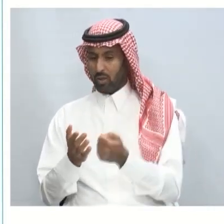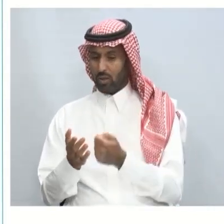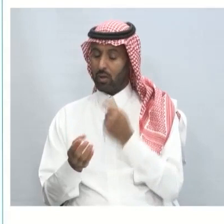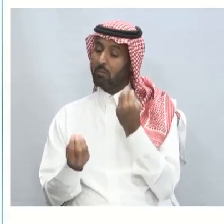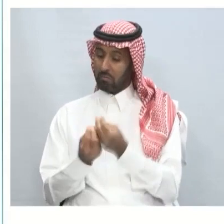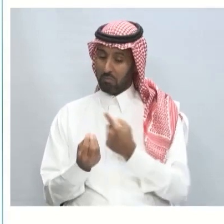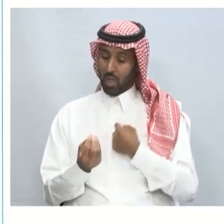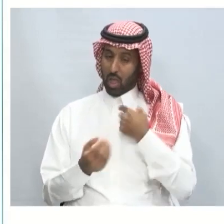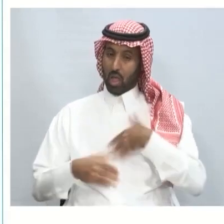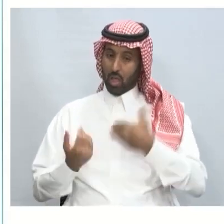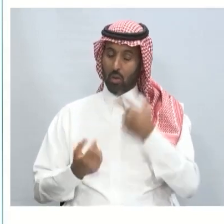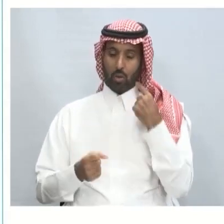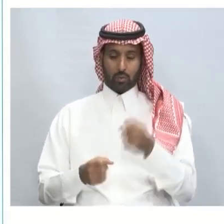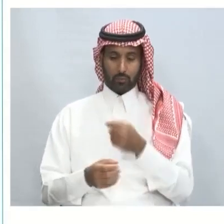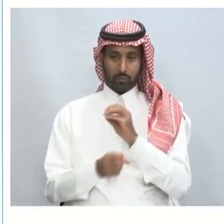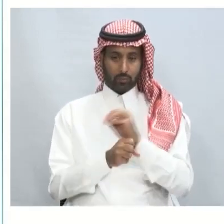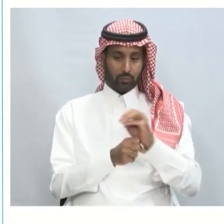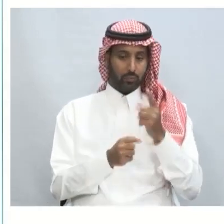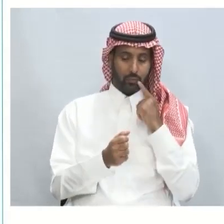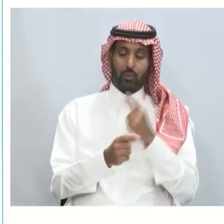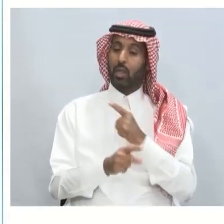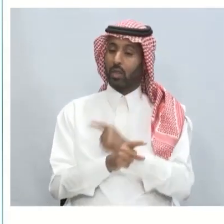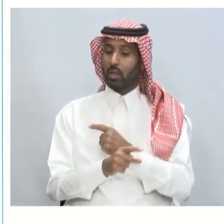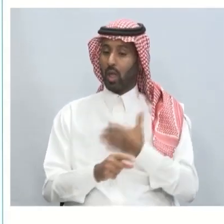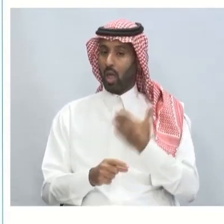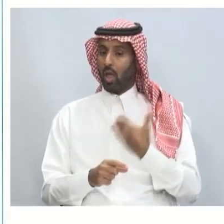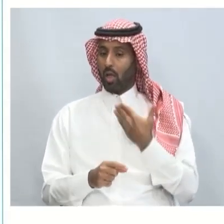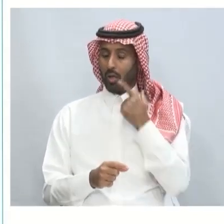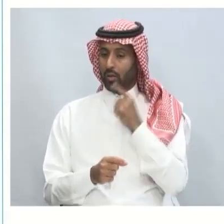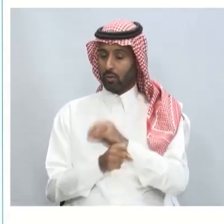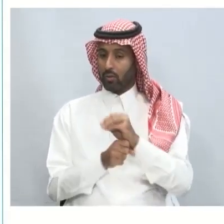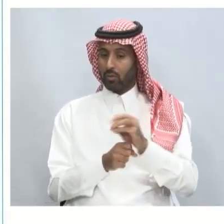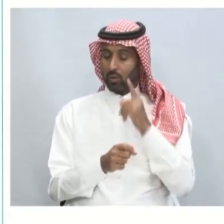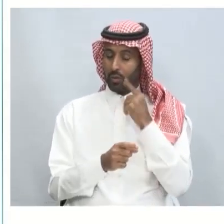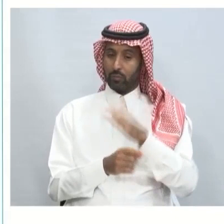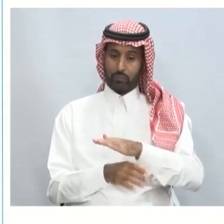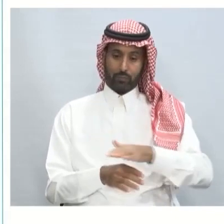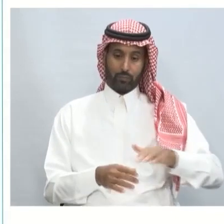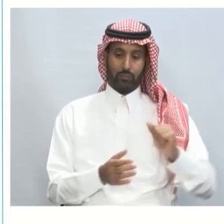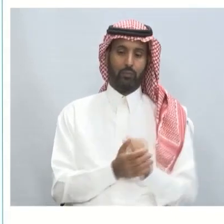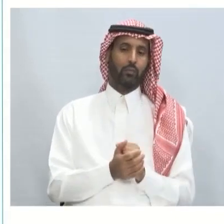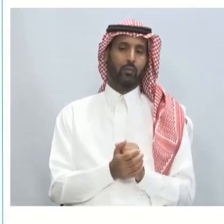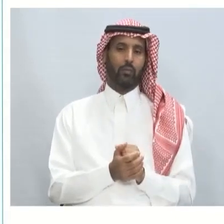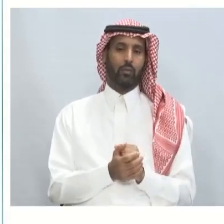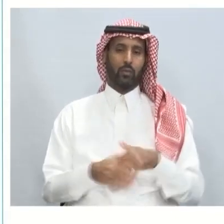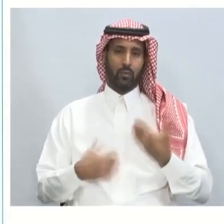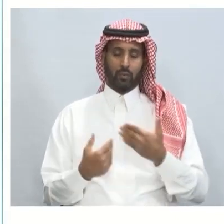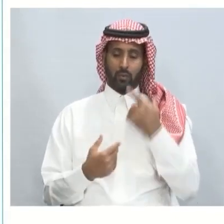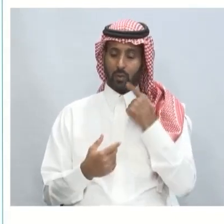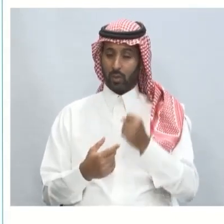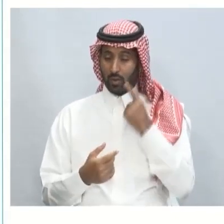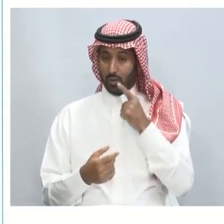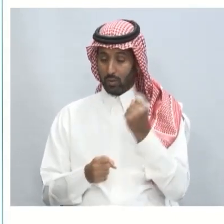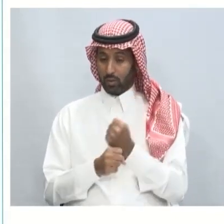and pens. I enjoy what I do and get the satisfaction from educating younger generations. So someone